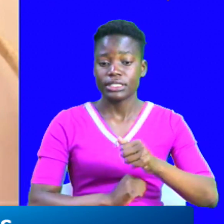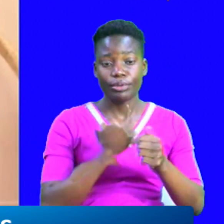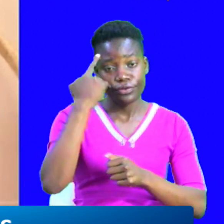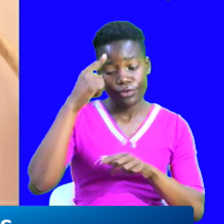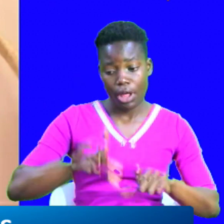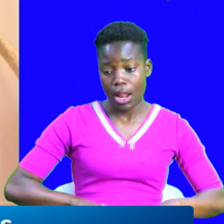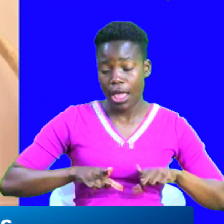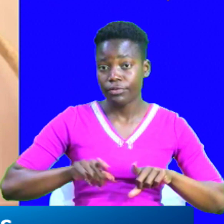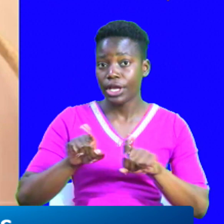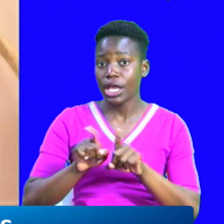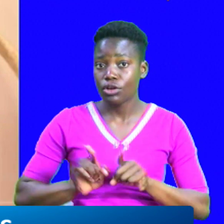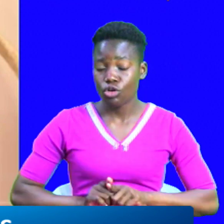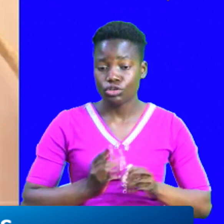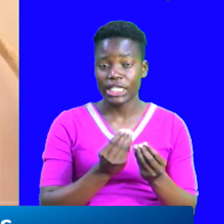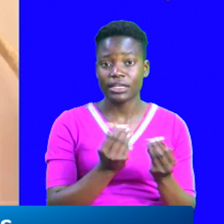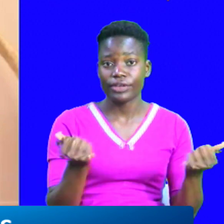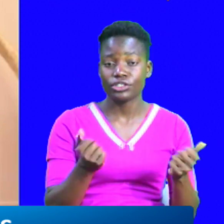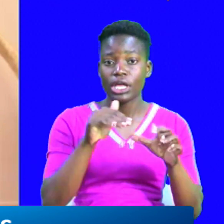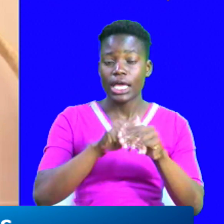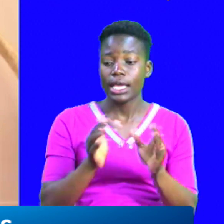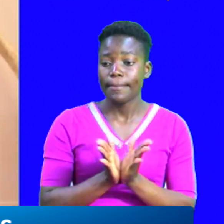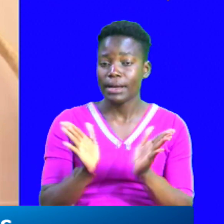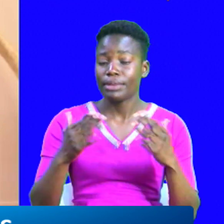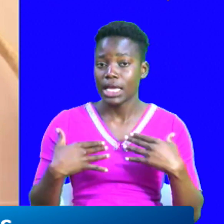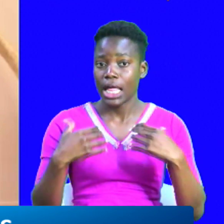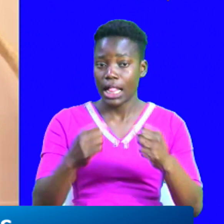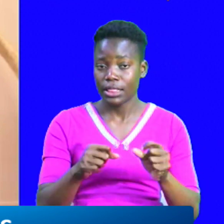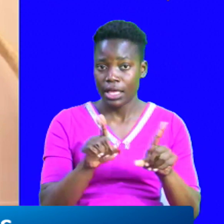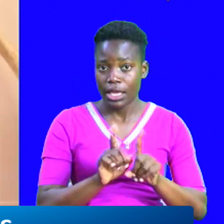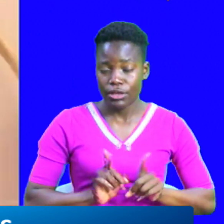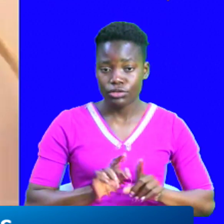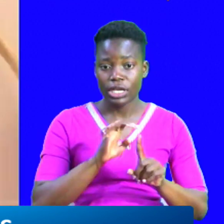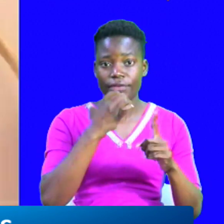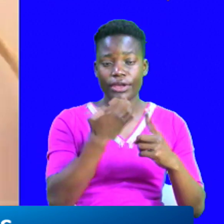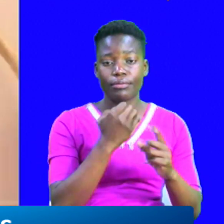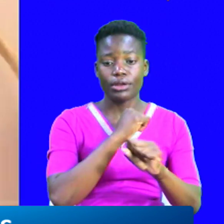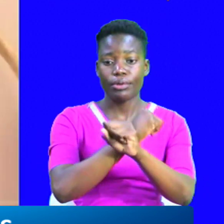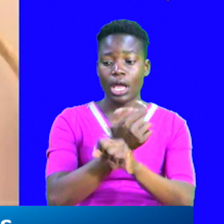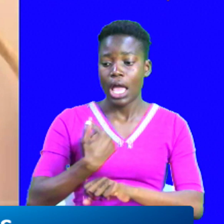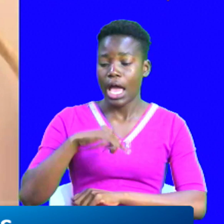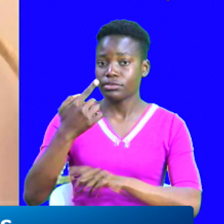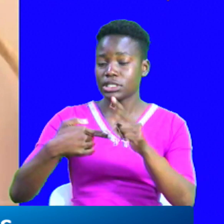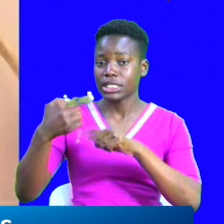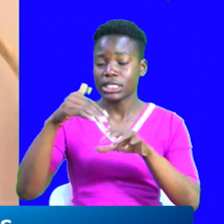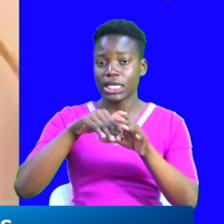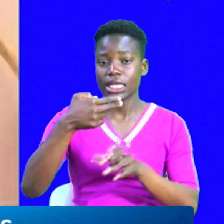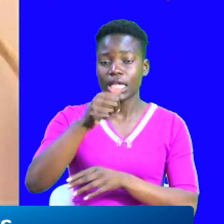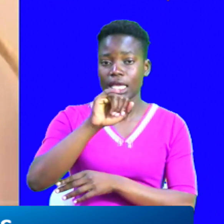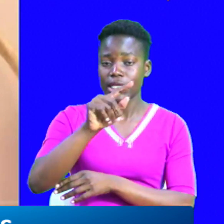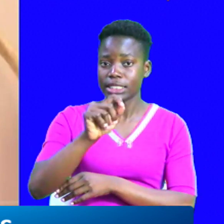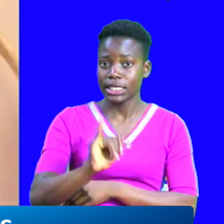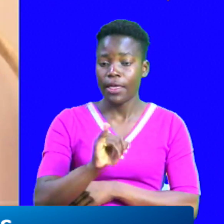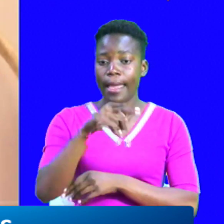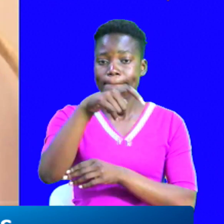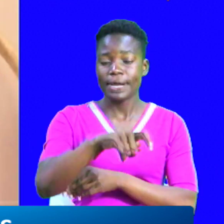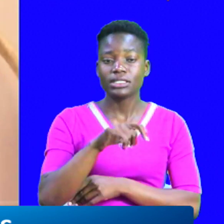livelihoods, and major interventions in public health and environmental protection. We shall succeed in Haiti. We